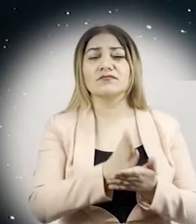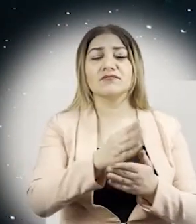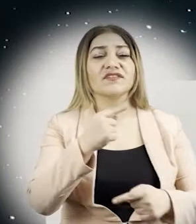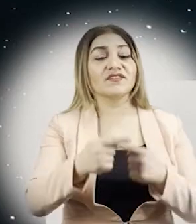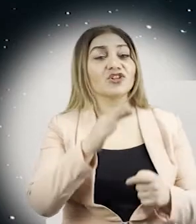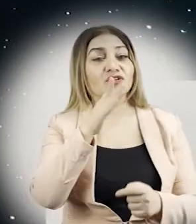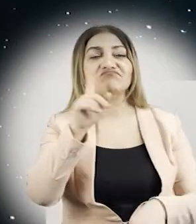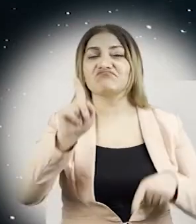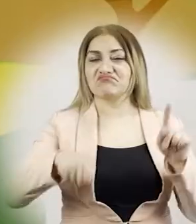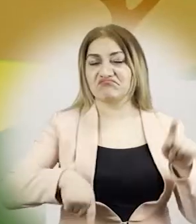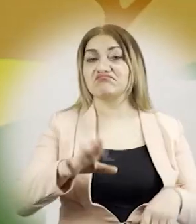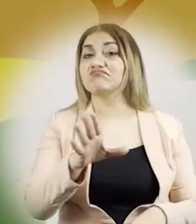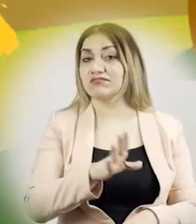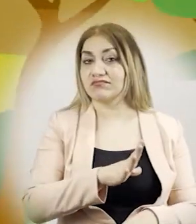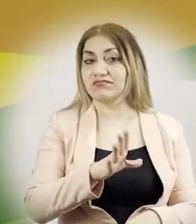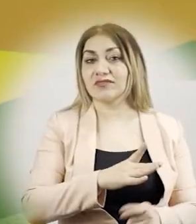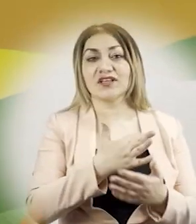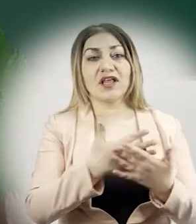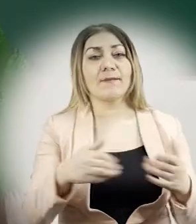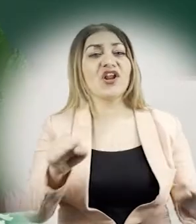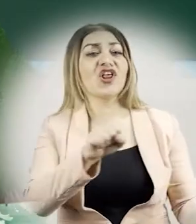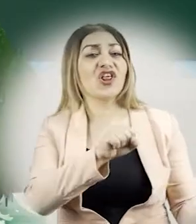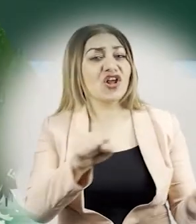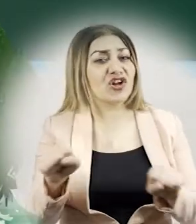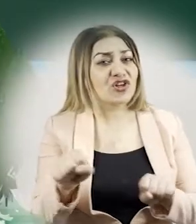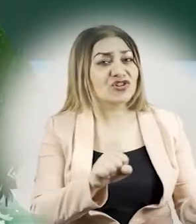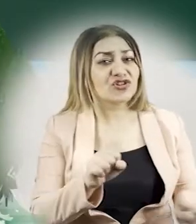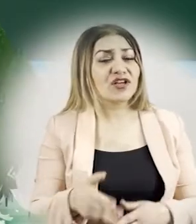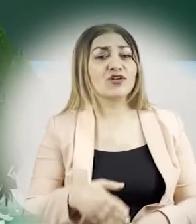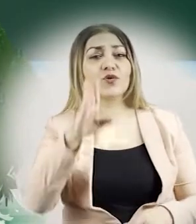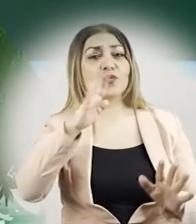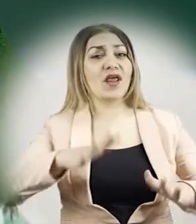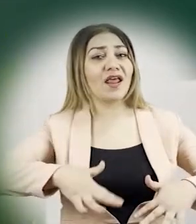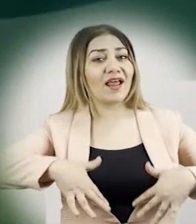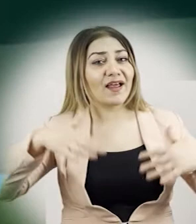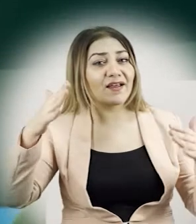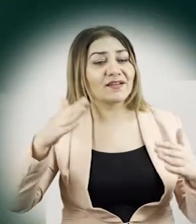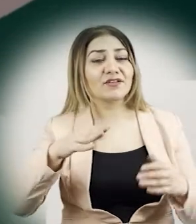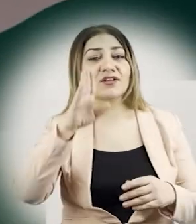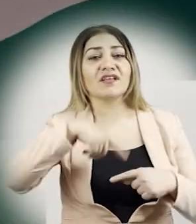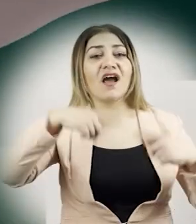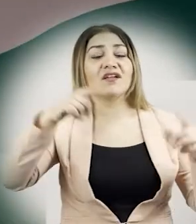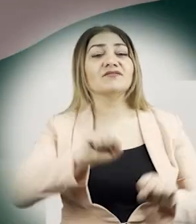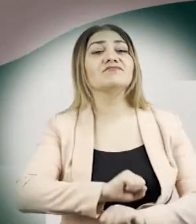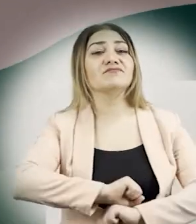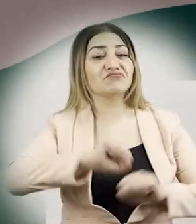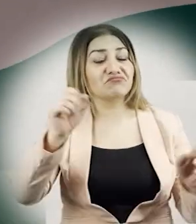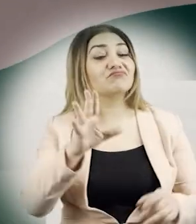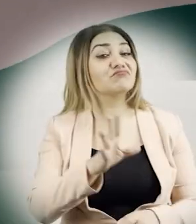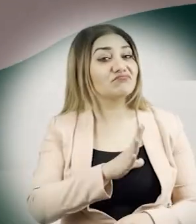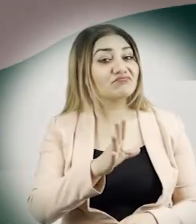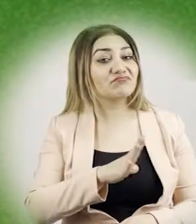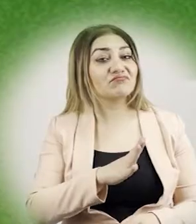periodically. Earthquakes, floods, and large-scale volcanic eruptions that have left their mark on our planet, changing its landscape,